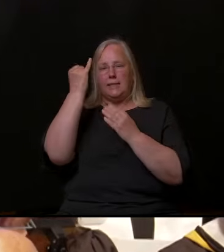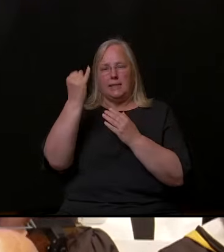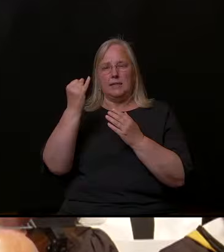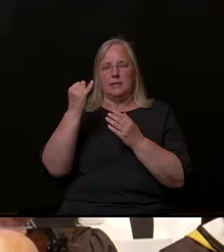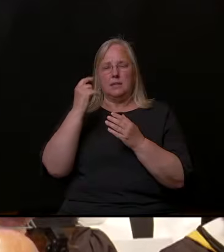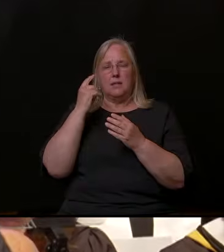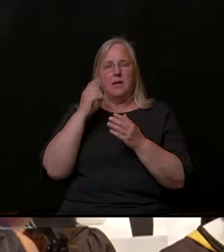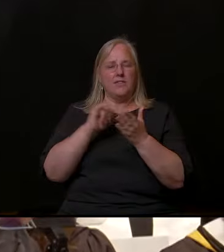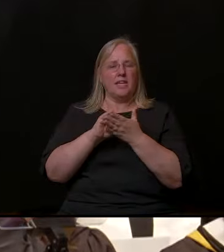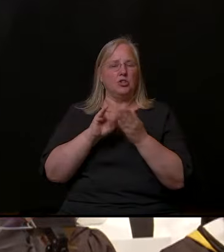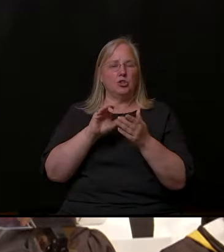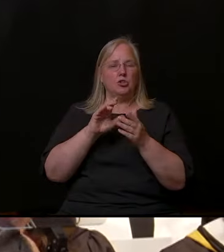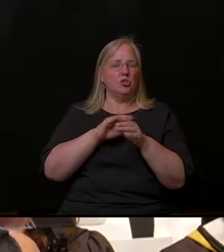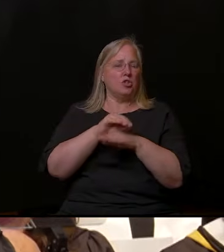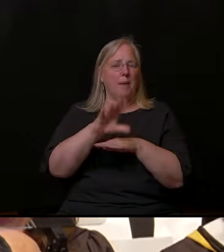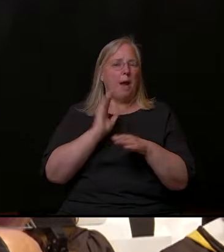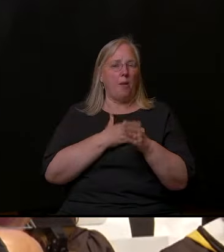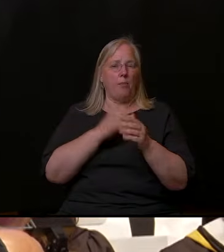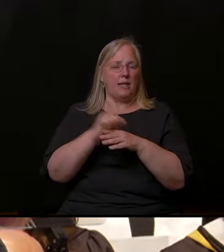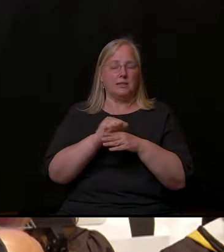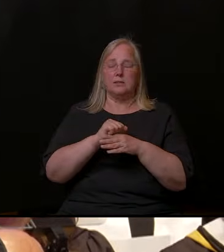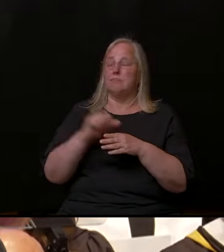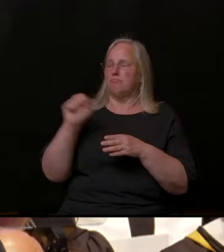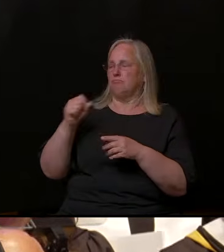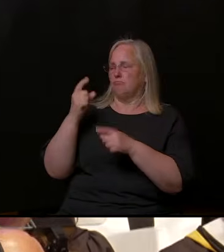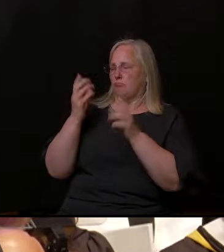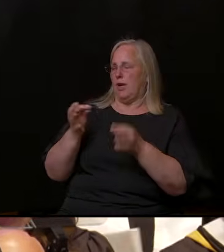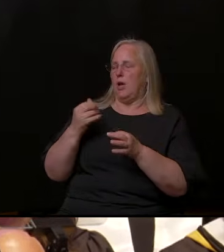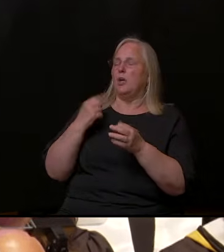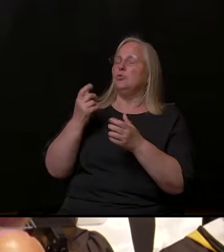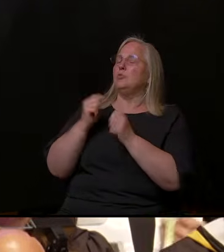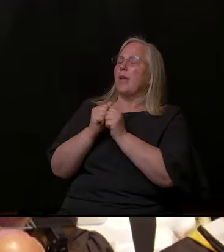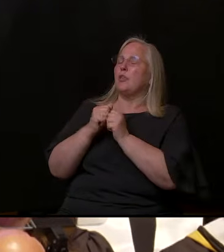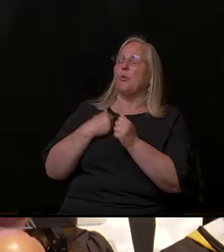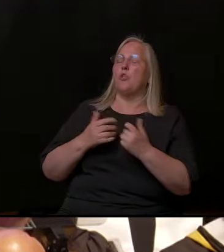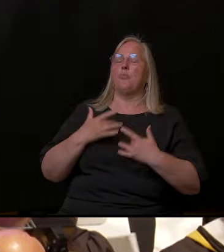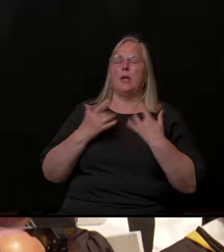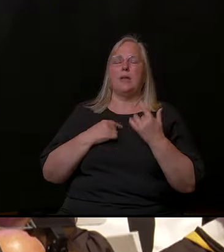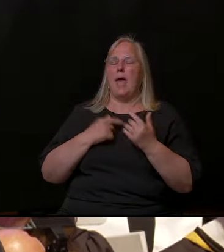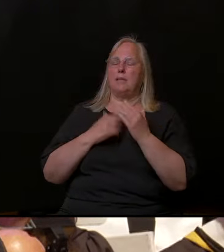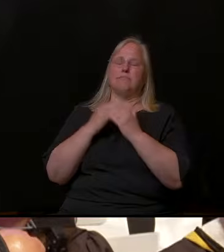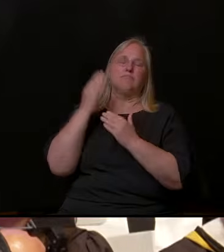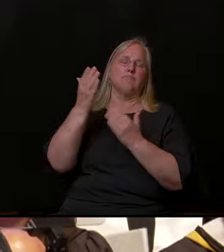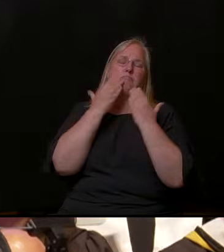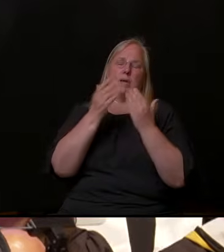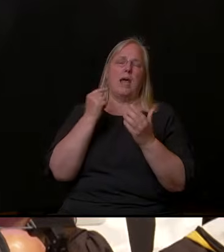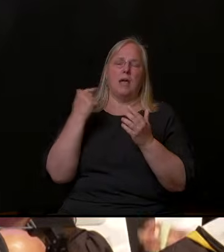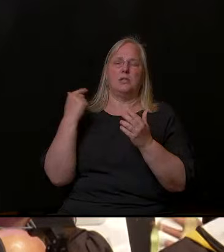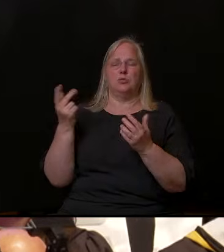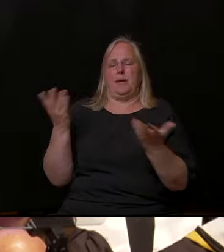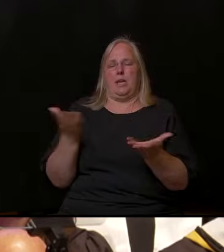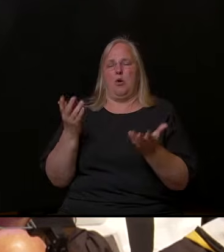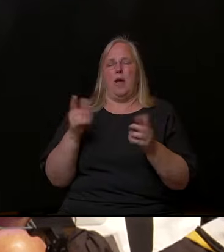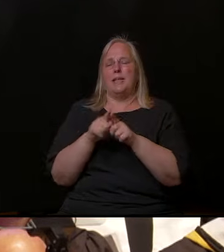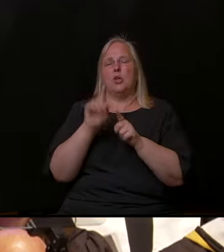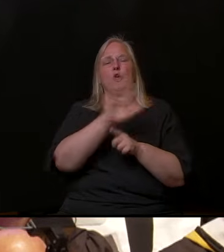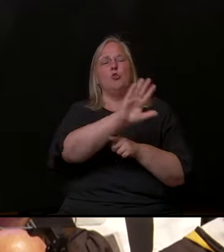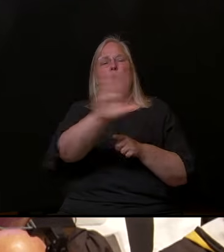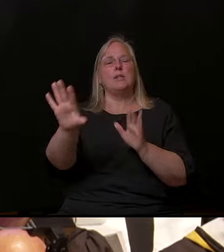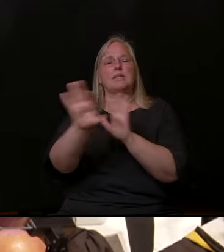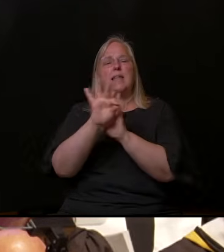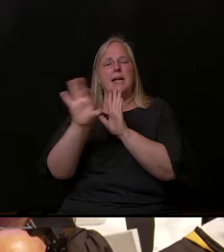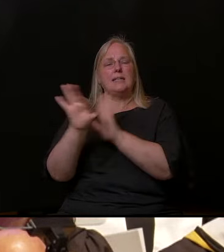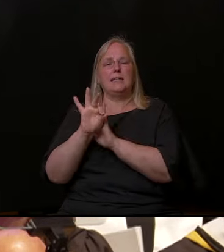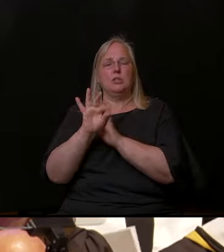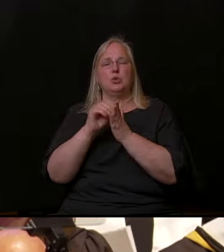practices. Absolutely. Together, we're thrilled and beyond grateful to be here with you all today as your selected student speakers. It's an honor to